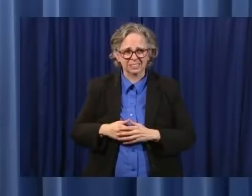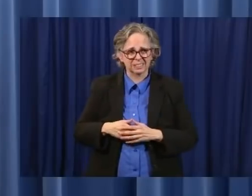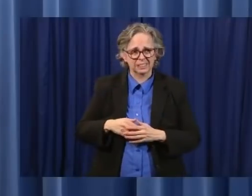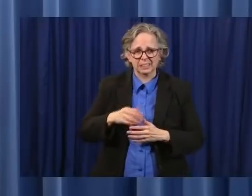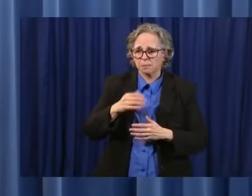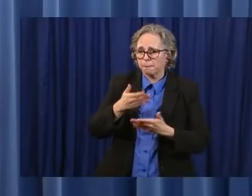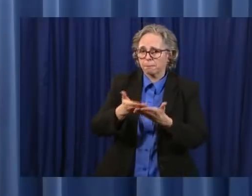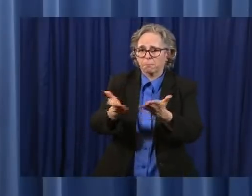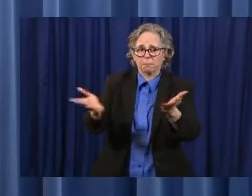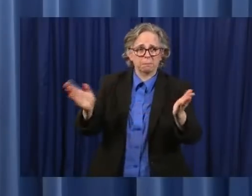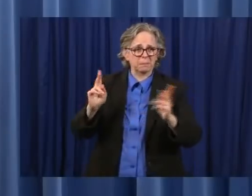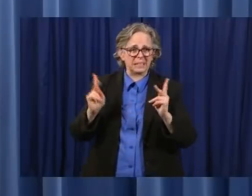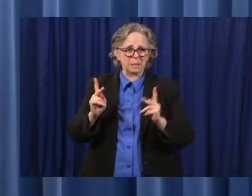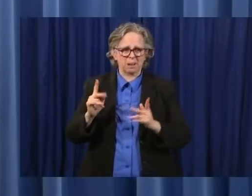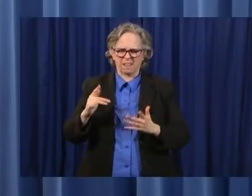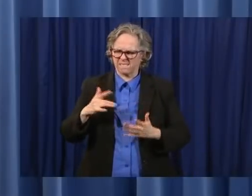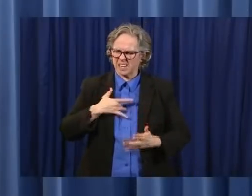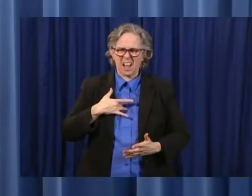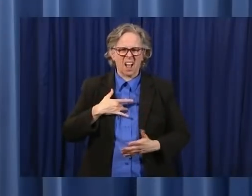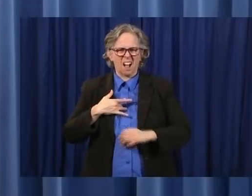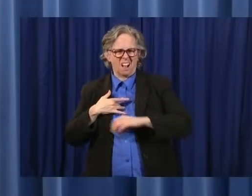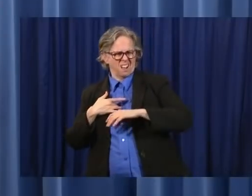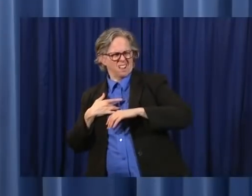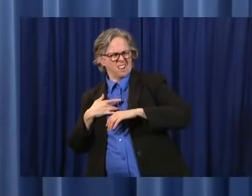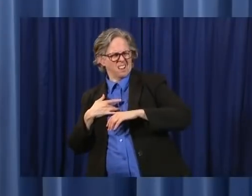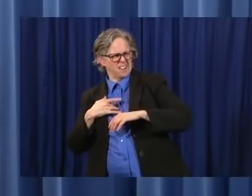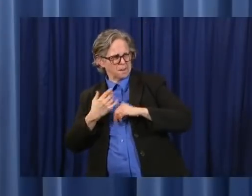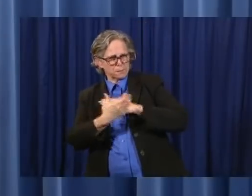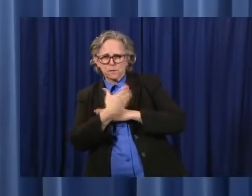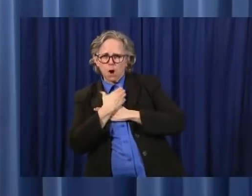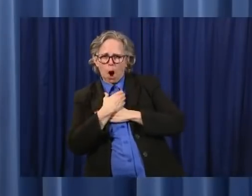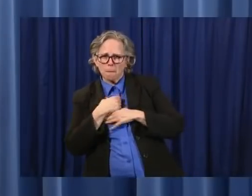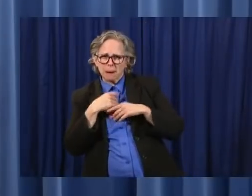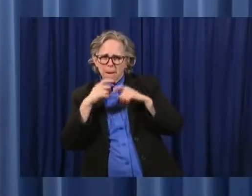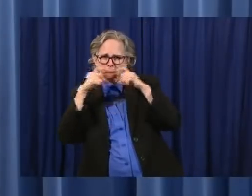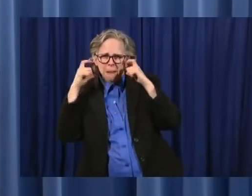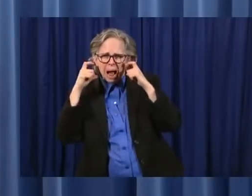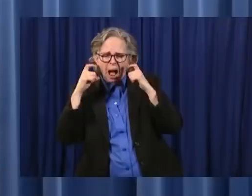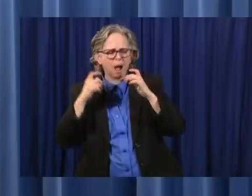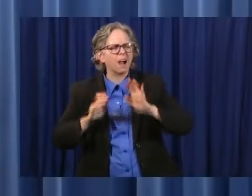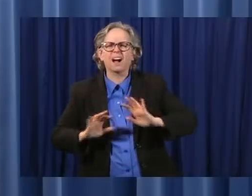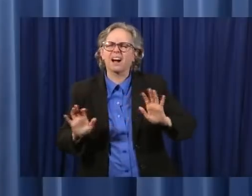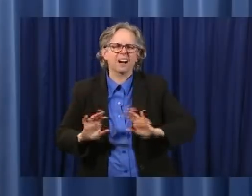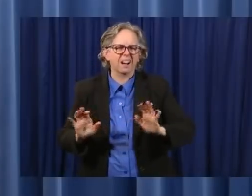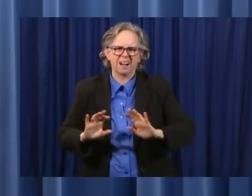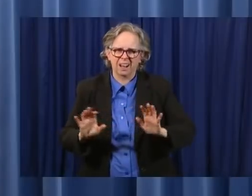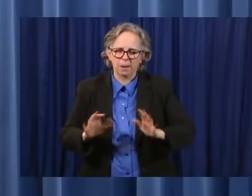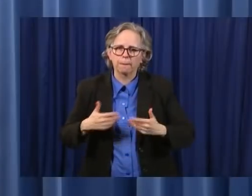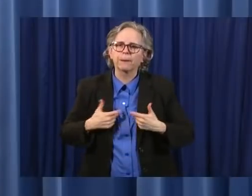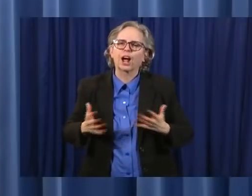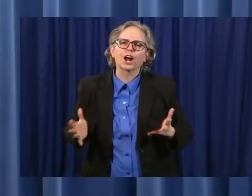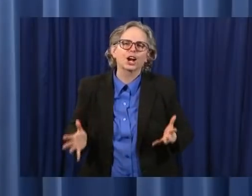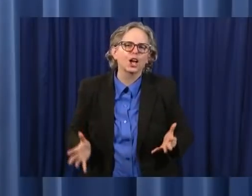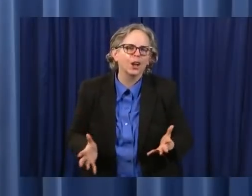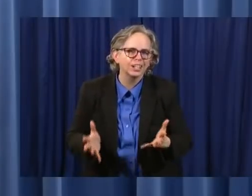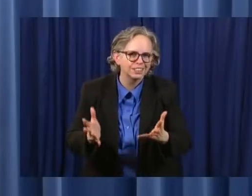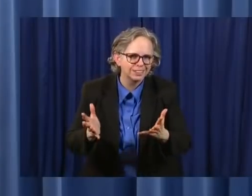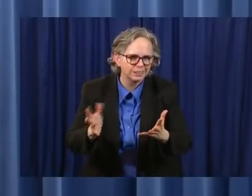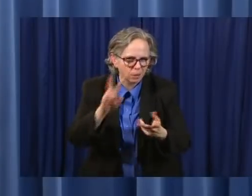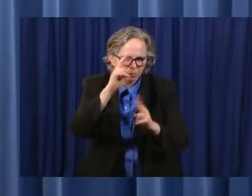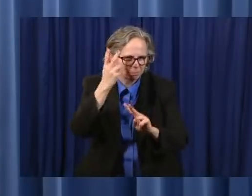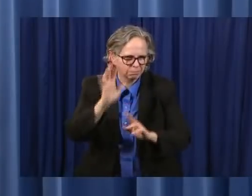who were frankly very offended by that. But we continue to encourage them I encourage everyone else who goes into retail